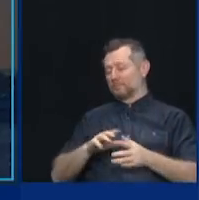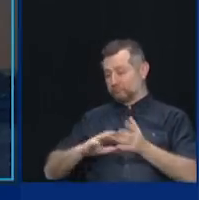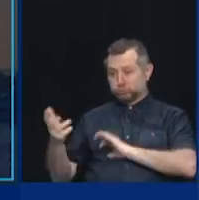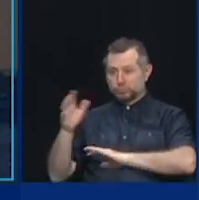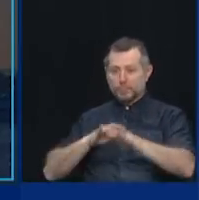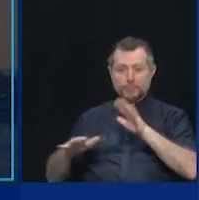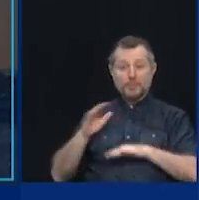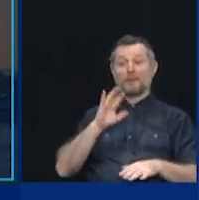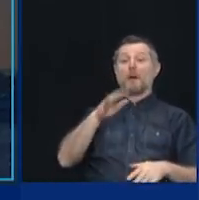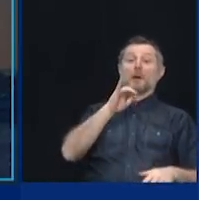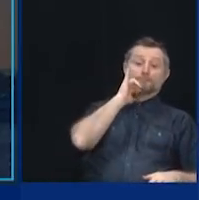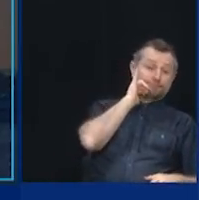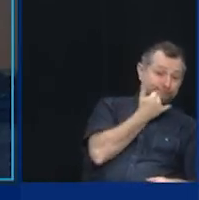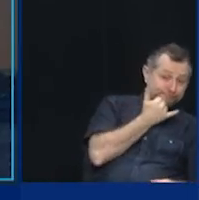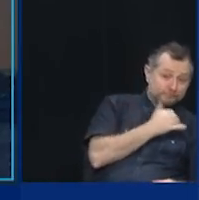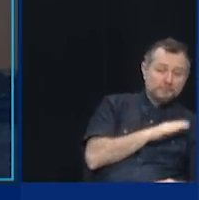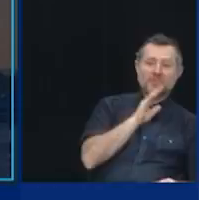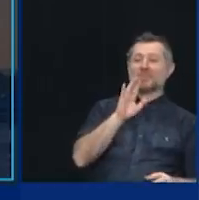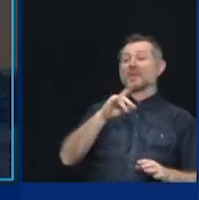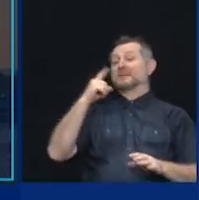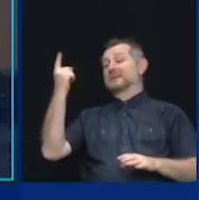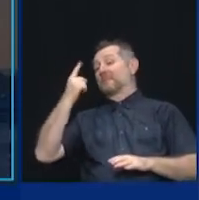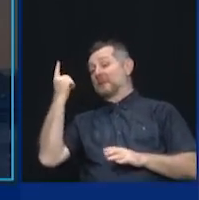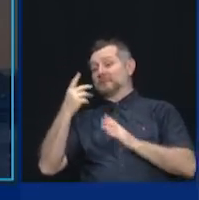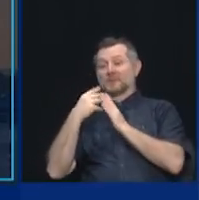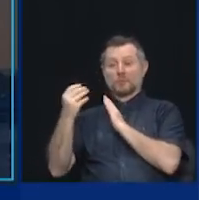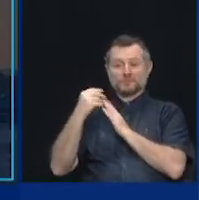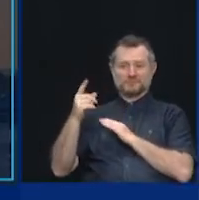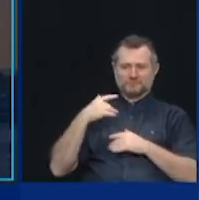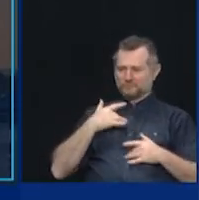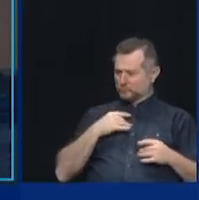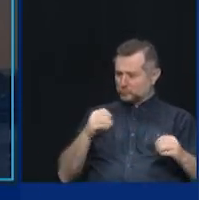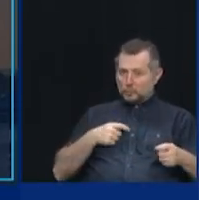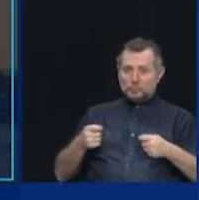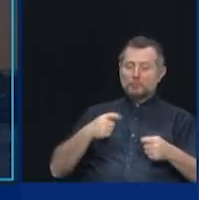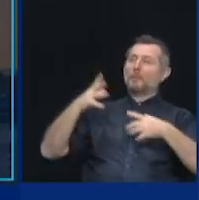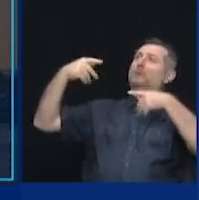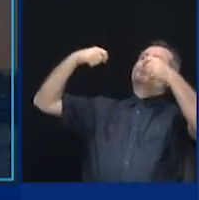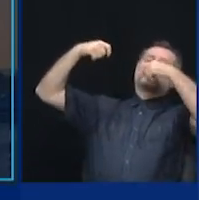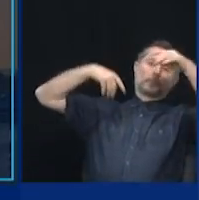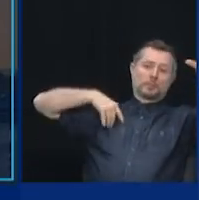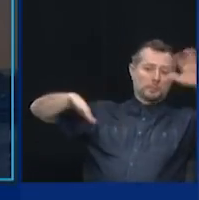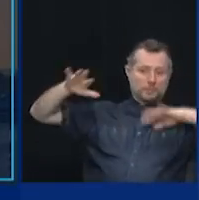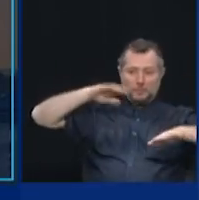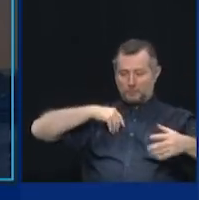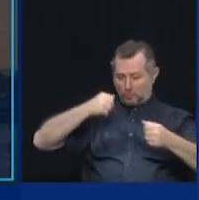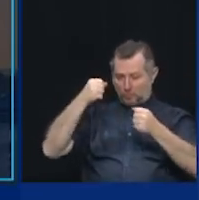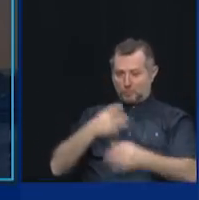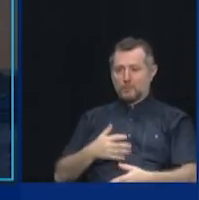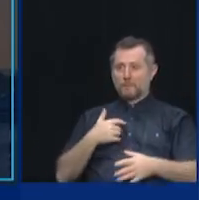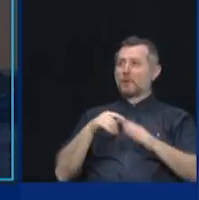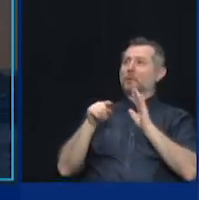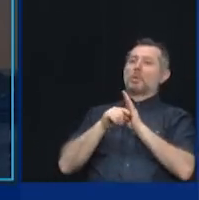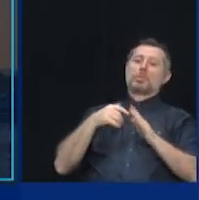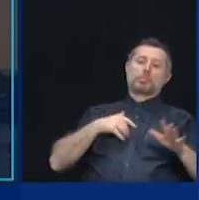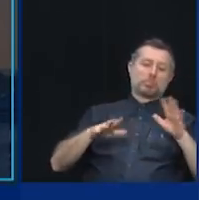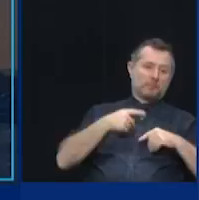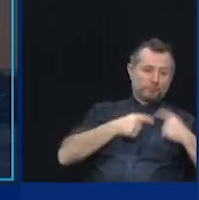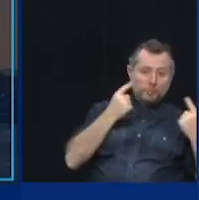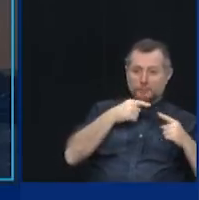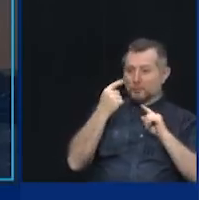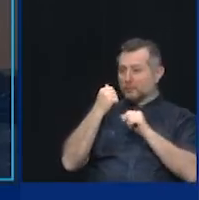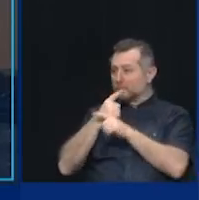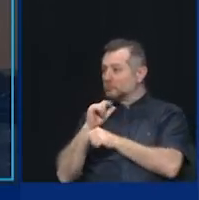mistake. Something will happen outside of your control. Somebody gets sick. You lose your job. You get divorced. Something